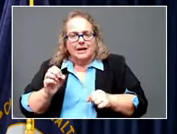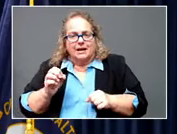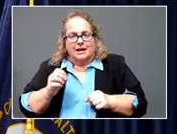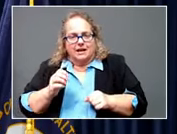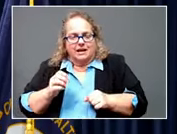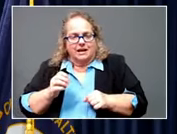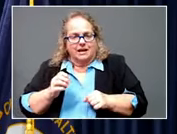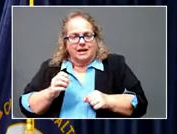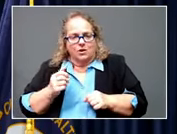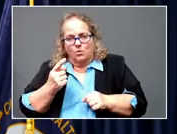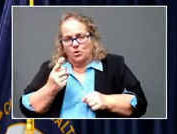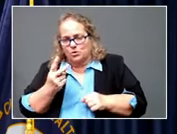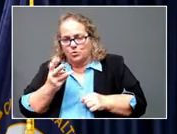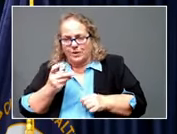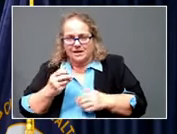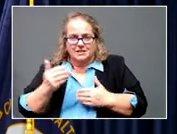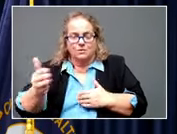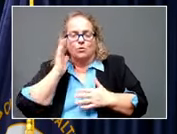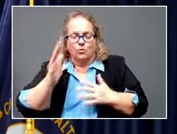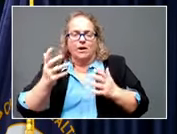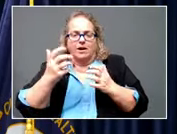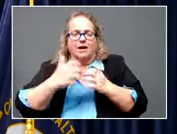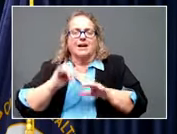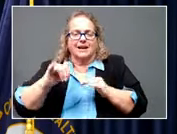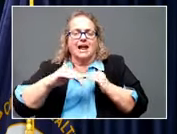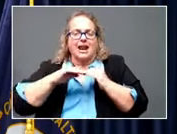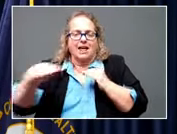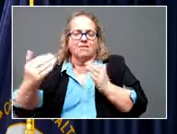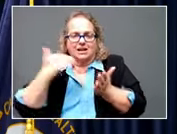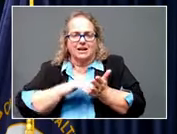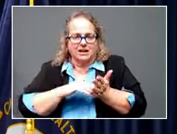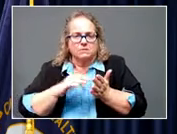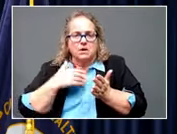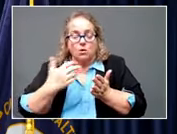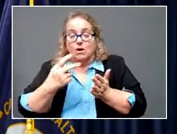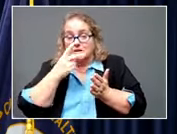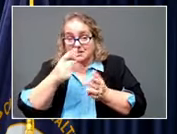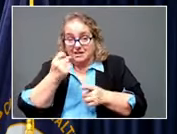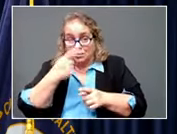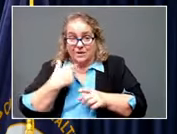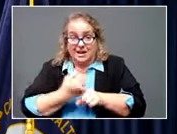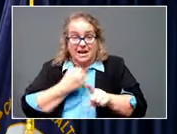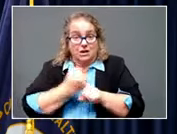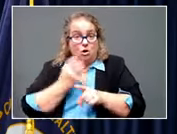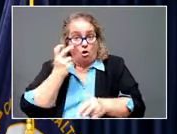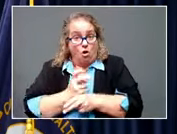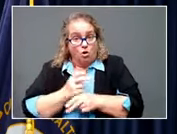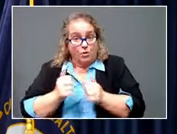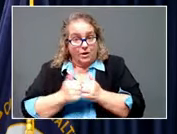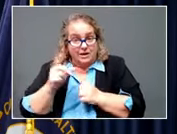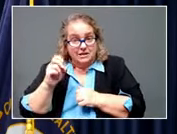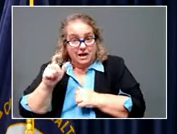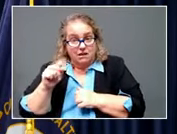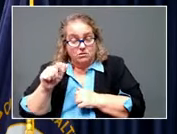itself out. But I do want to see, as hard as we got hit with Delta, and we got hit almost as hard as